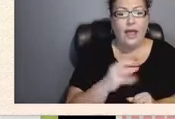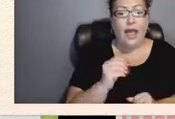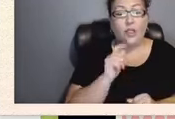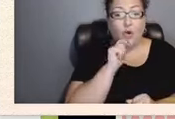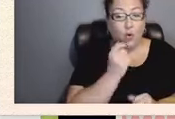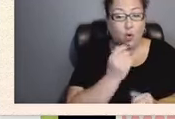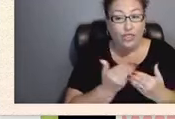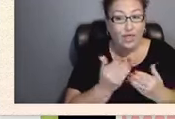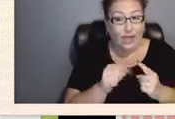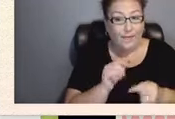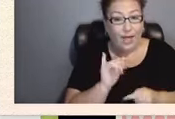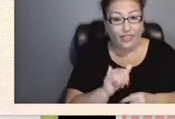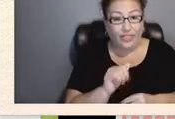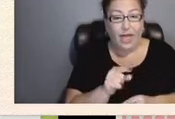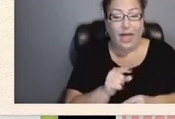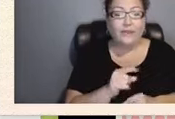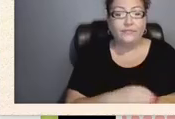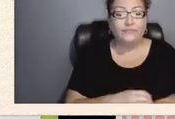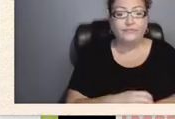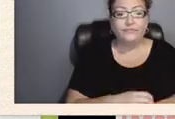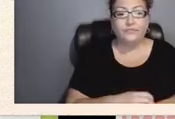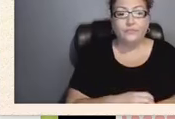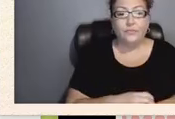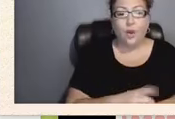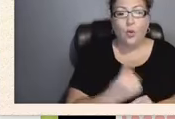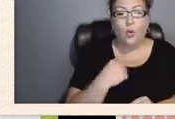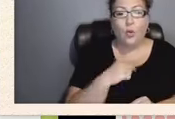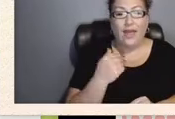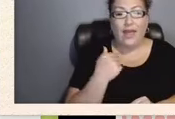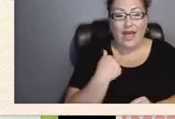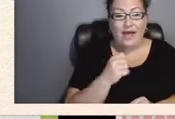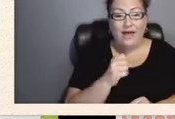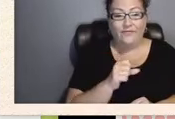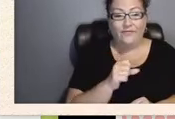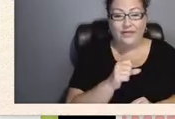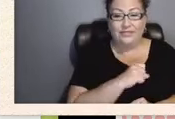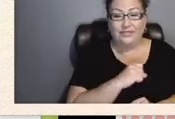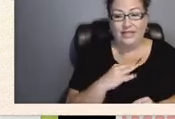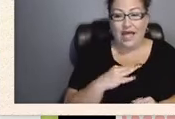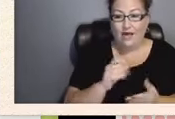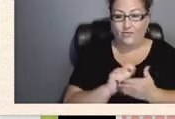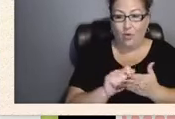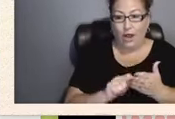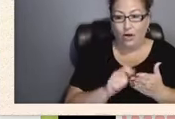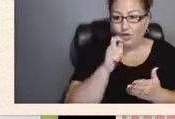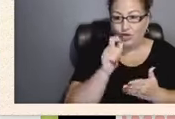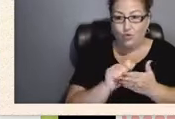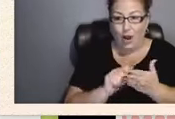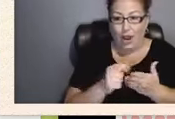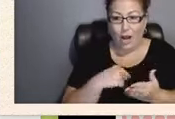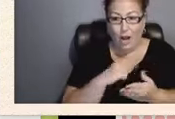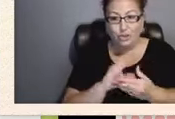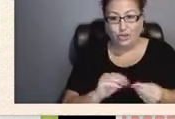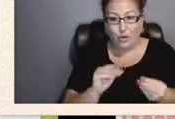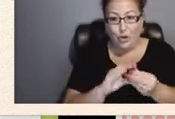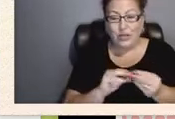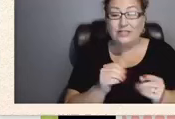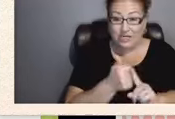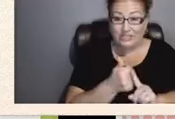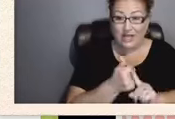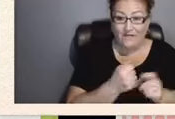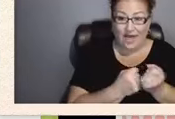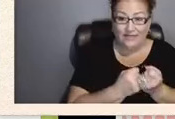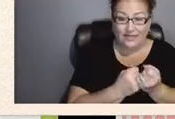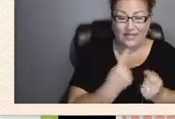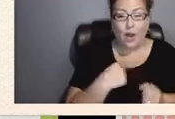about this is that we have staff writers who write our stories that are self-advocates, and we are able